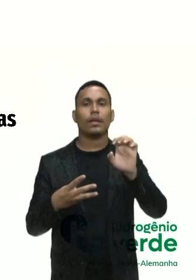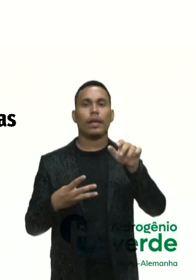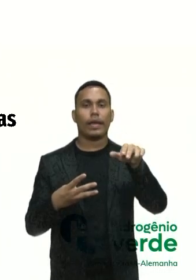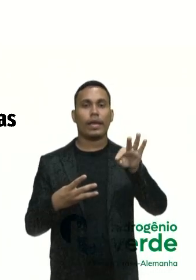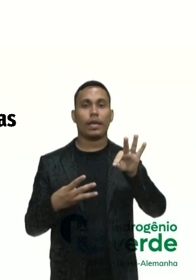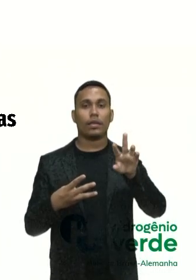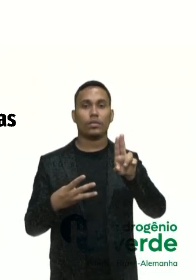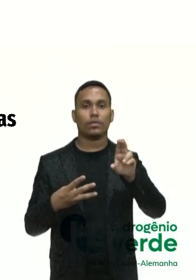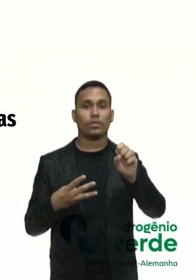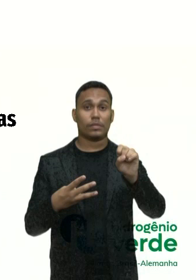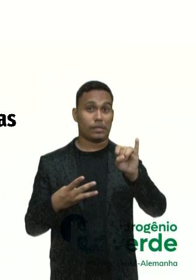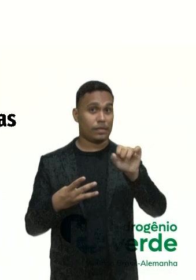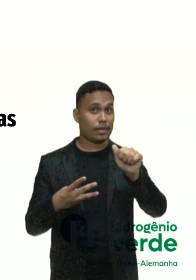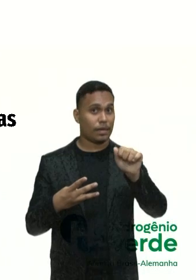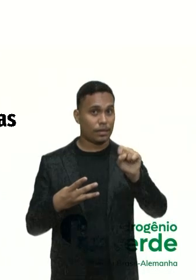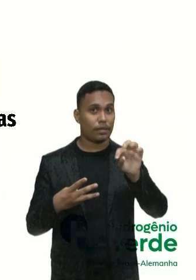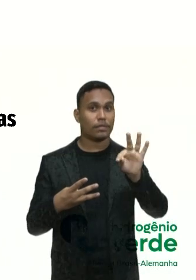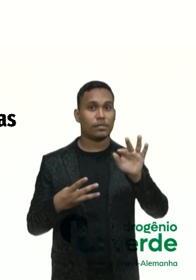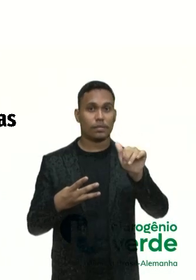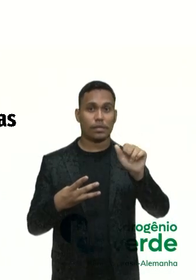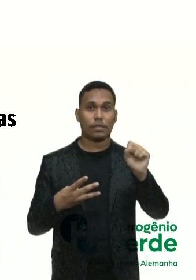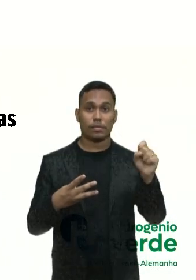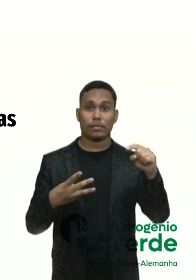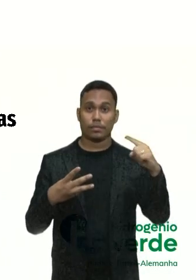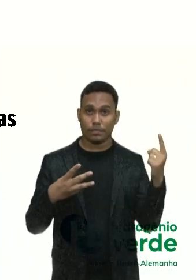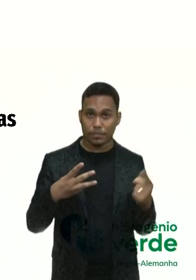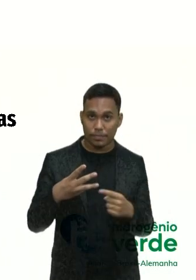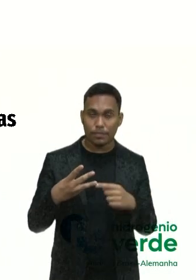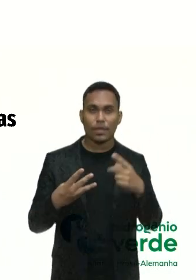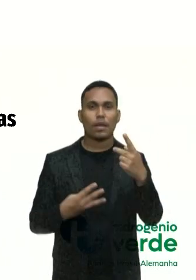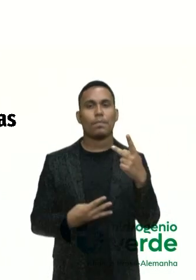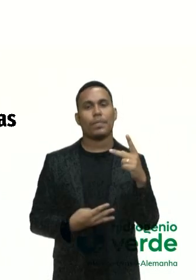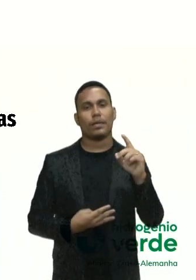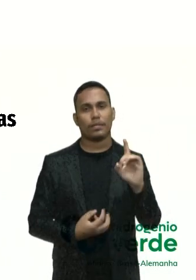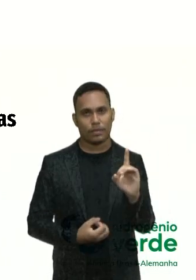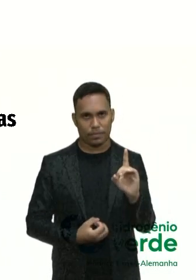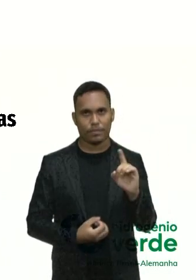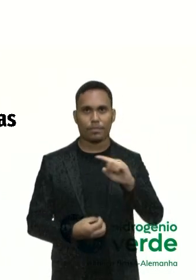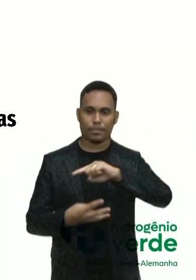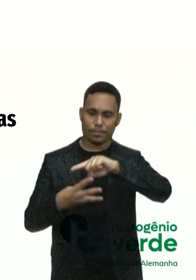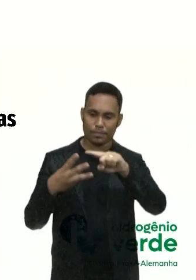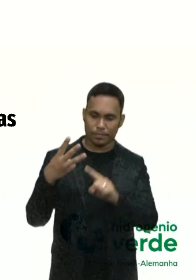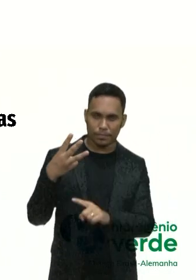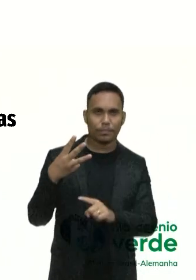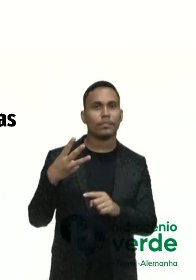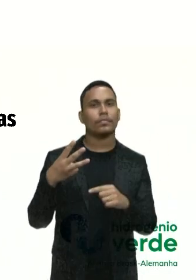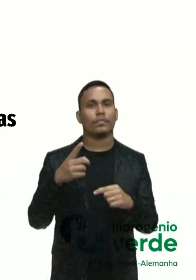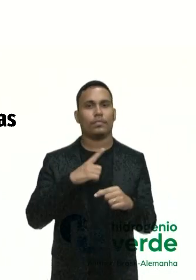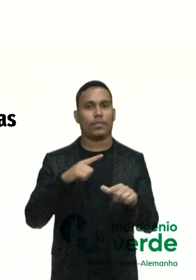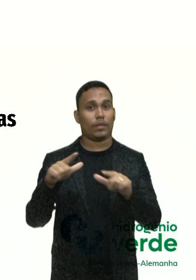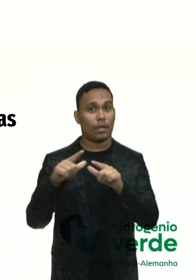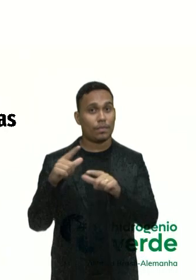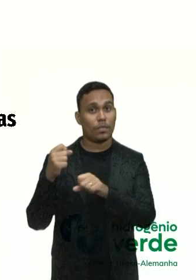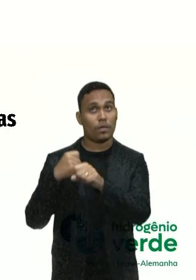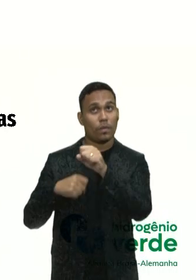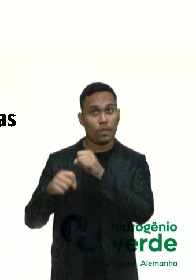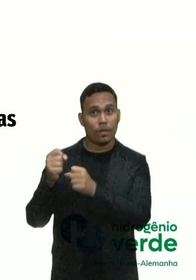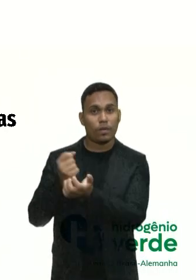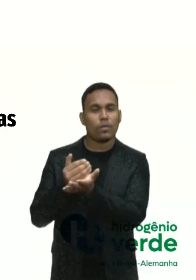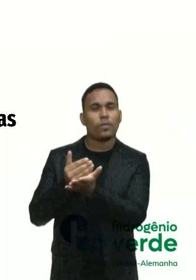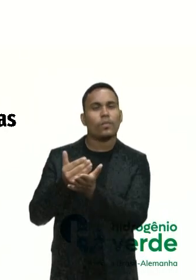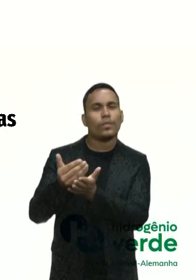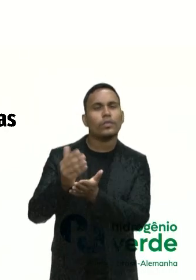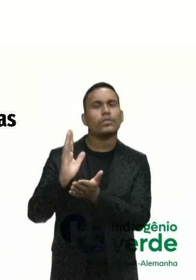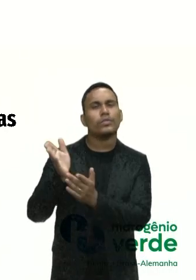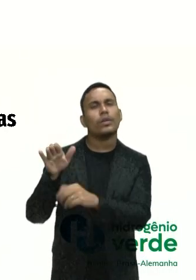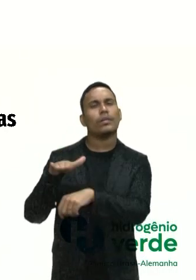entusiastas. Enthusiasts. And R&D. E nós começamos com esse trabalho no início do ano, já fizemos uma